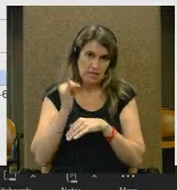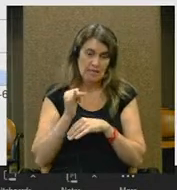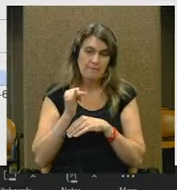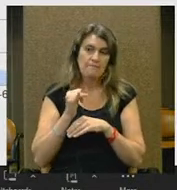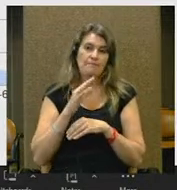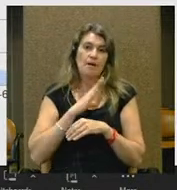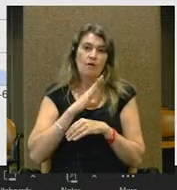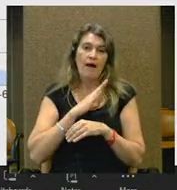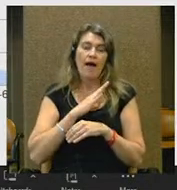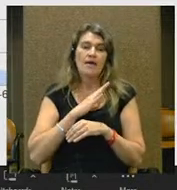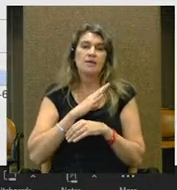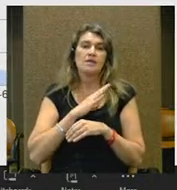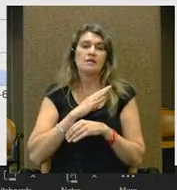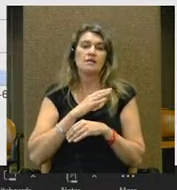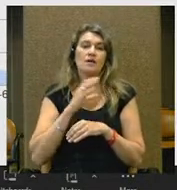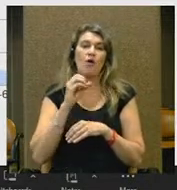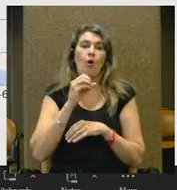slide.